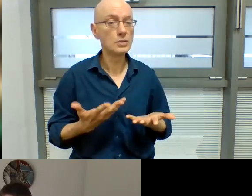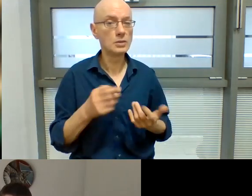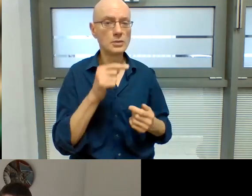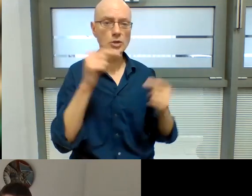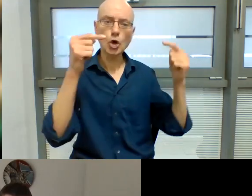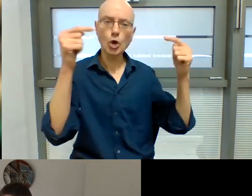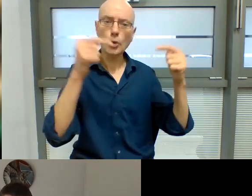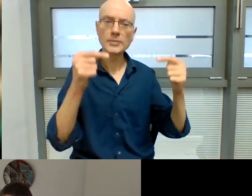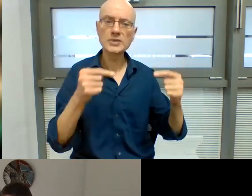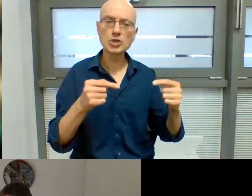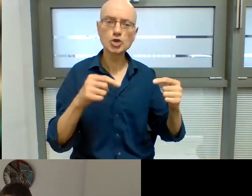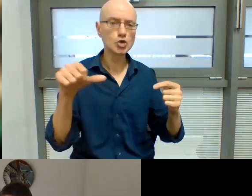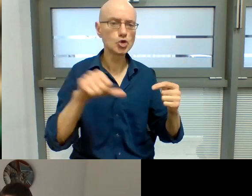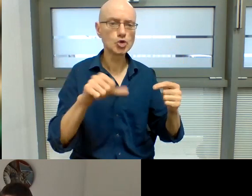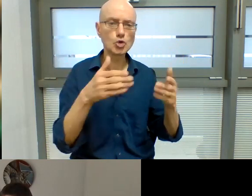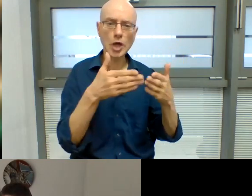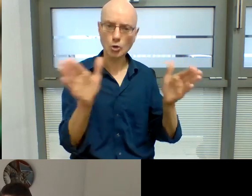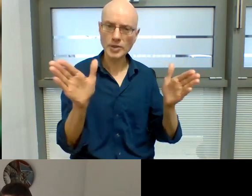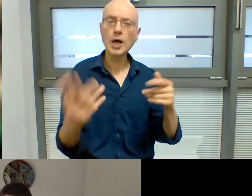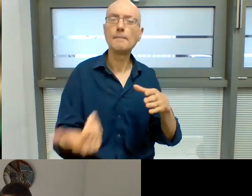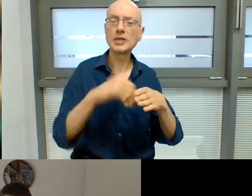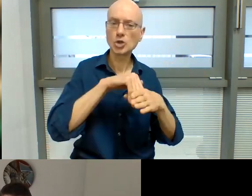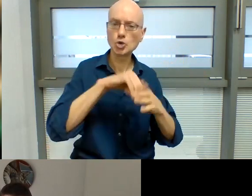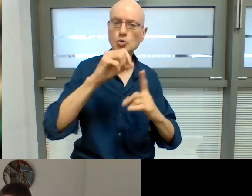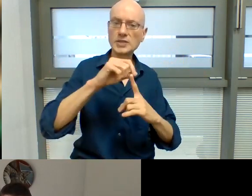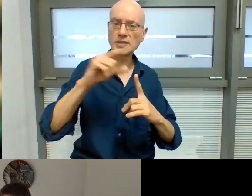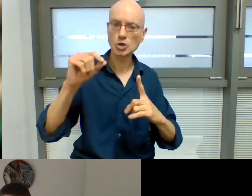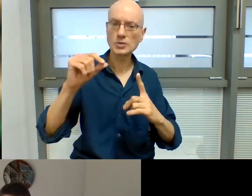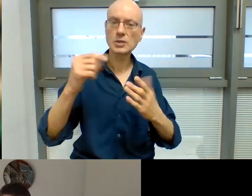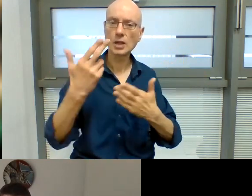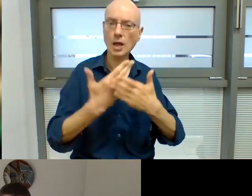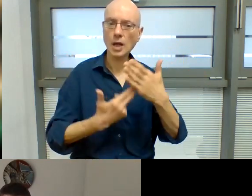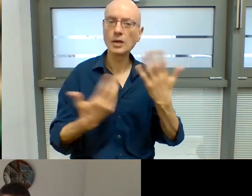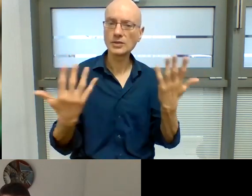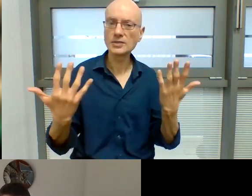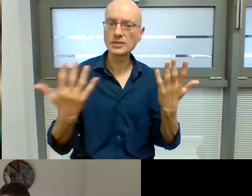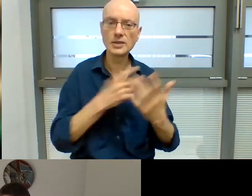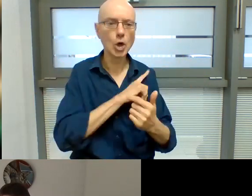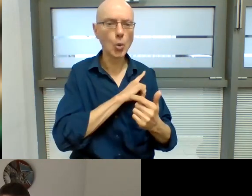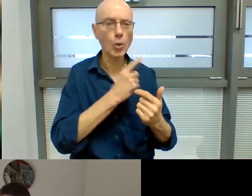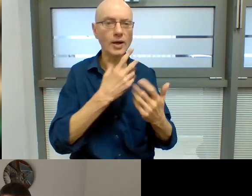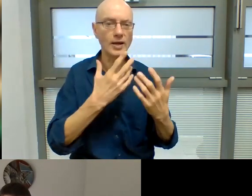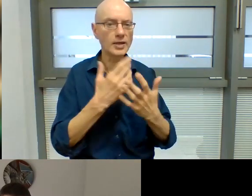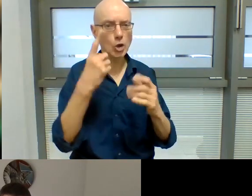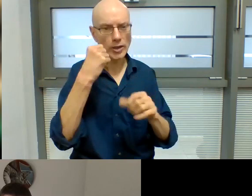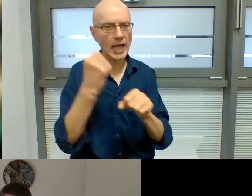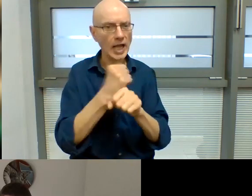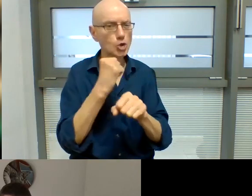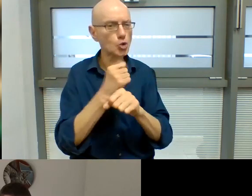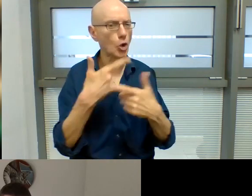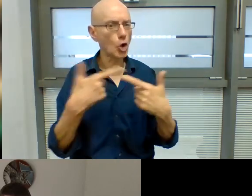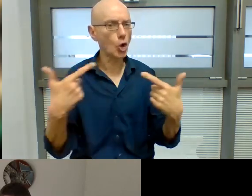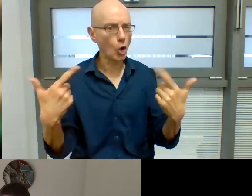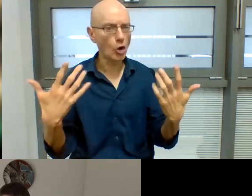competitions to really open that up, because there's so much, you know, there's so much you can do with, like, you know,